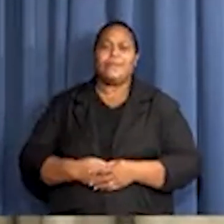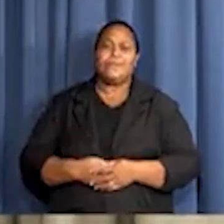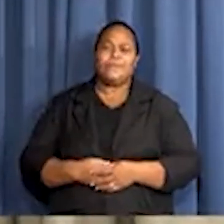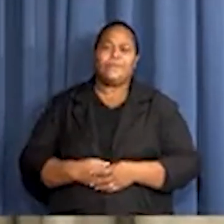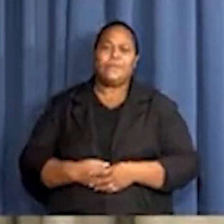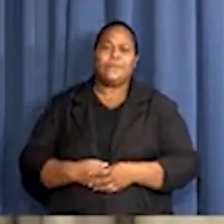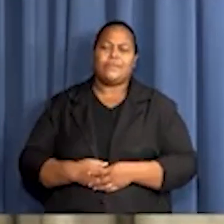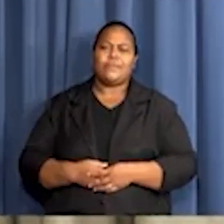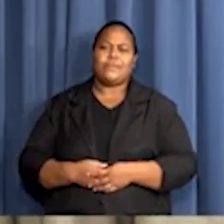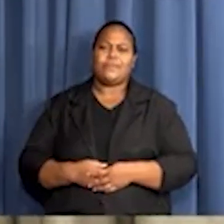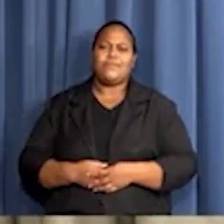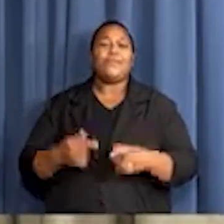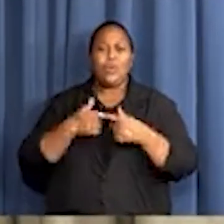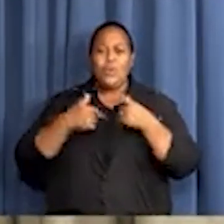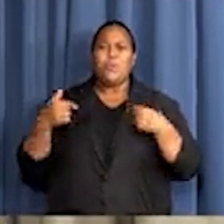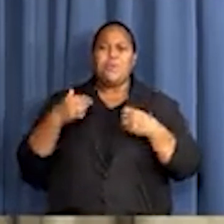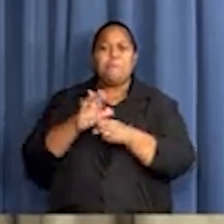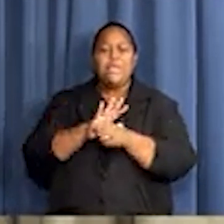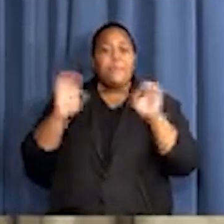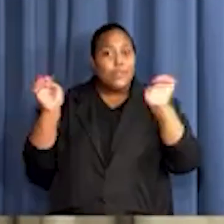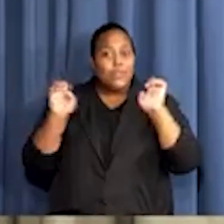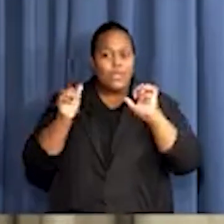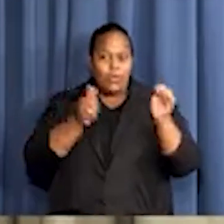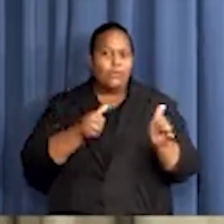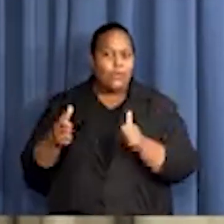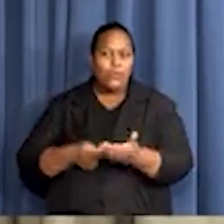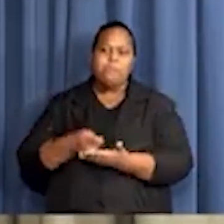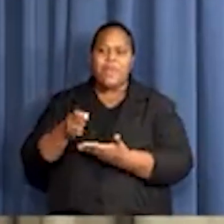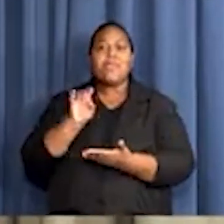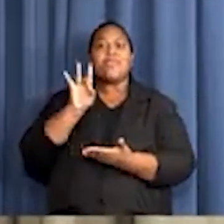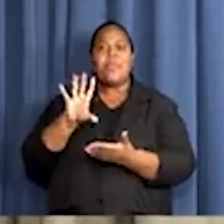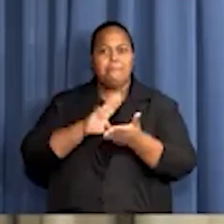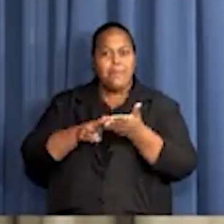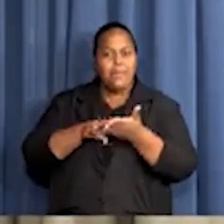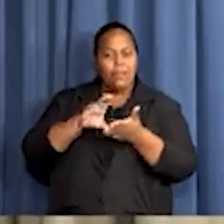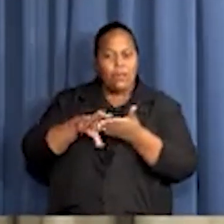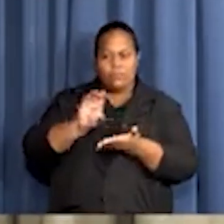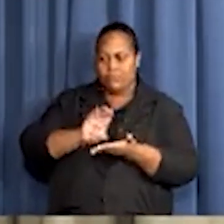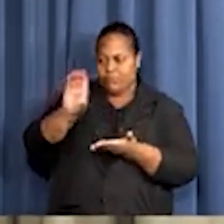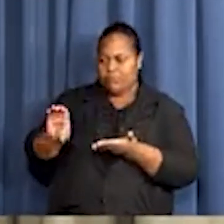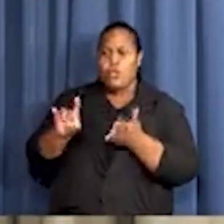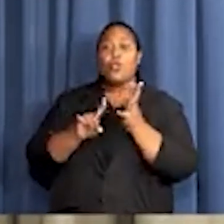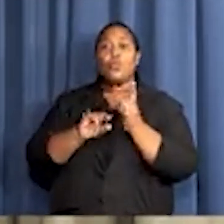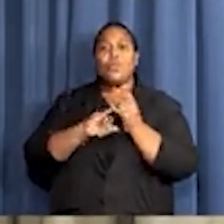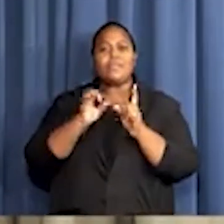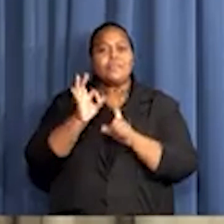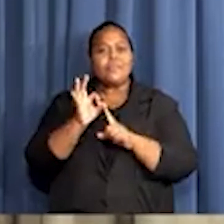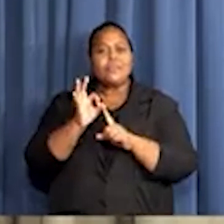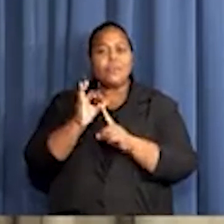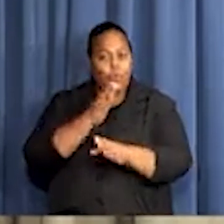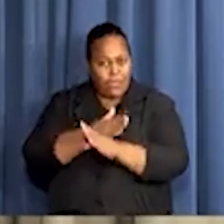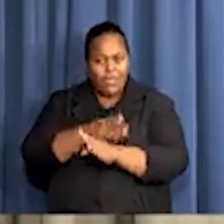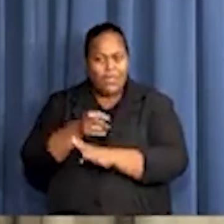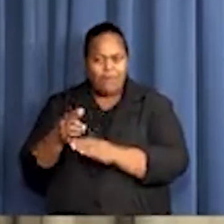therefore made urgent arrangements to pay $10 million to support the USP's operations for the remainder of the financial